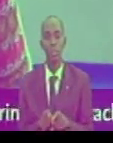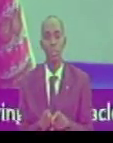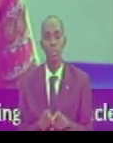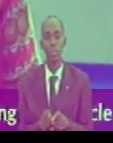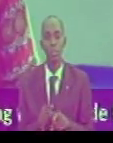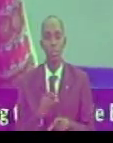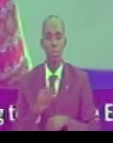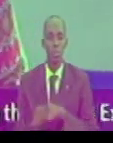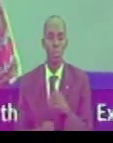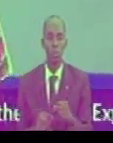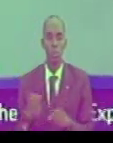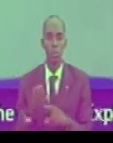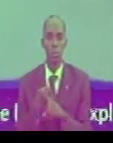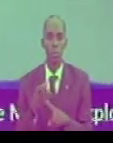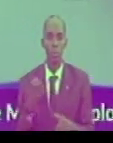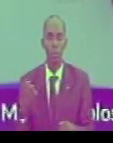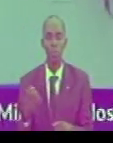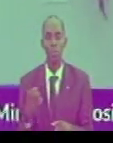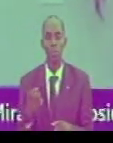testimony.